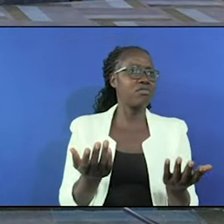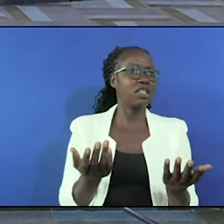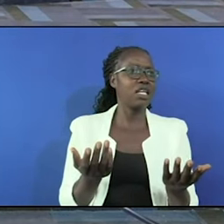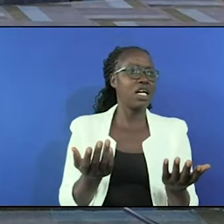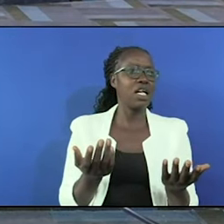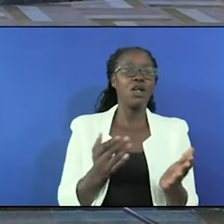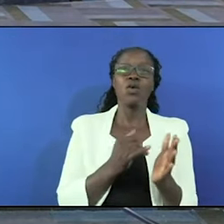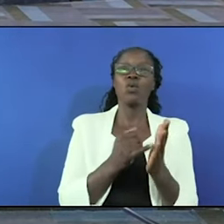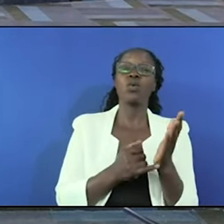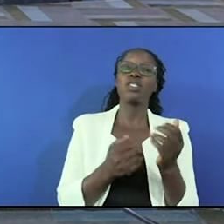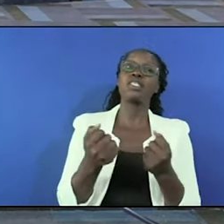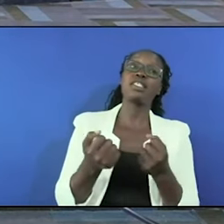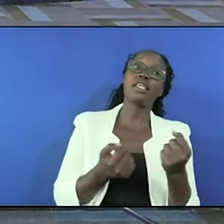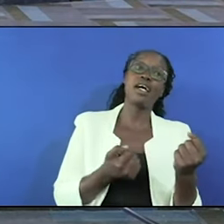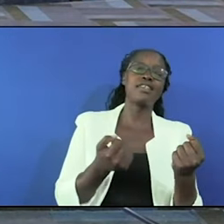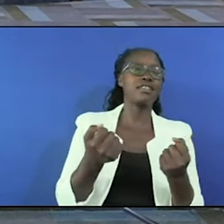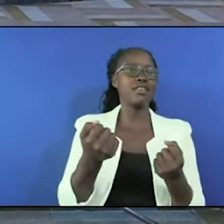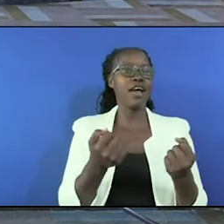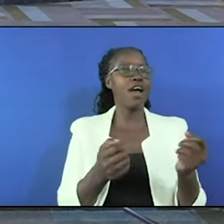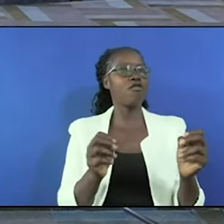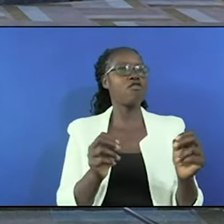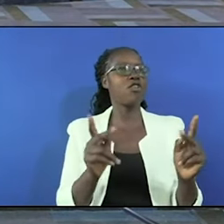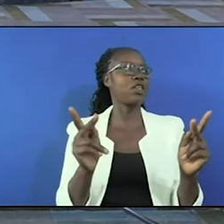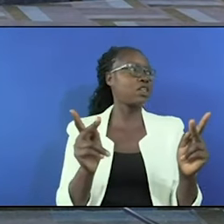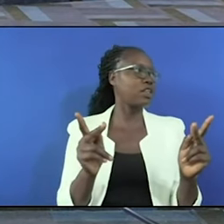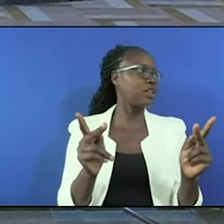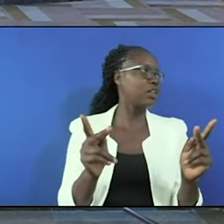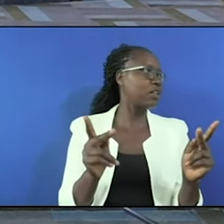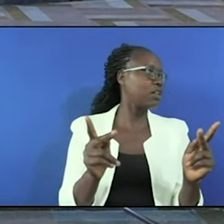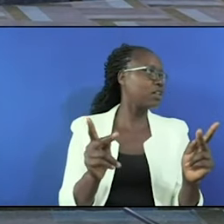We should just drive Volkswagen, all the things.